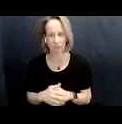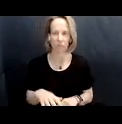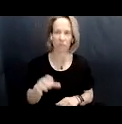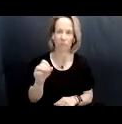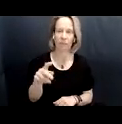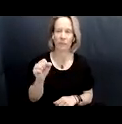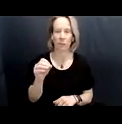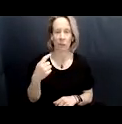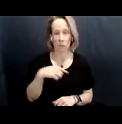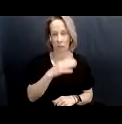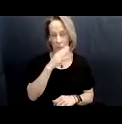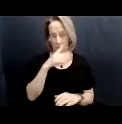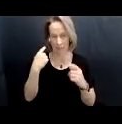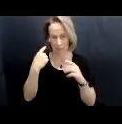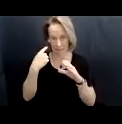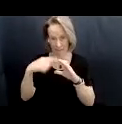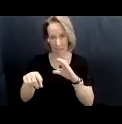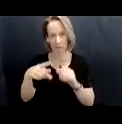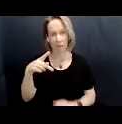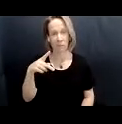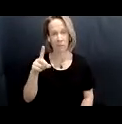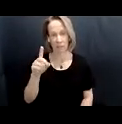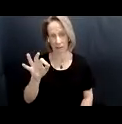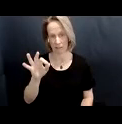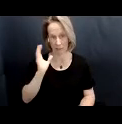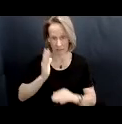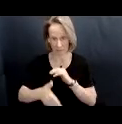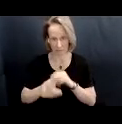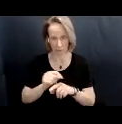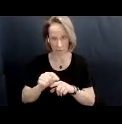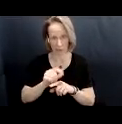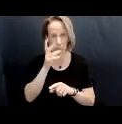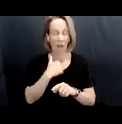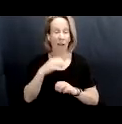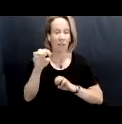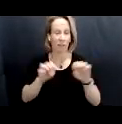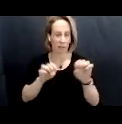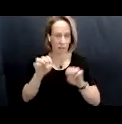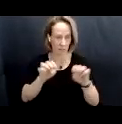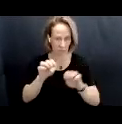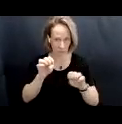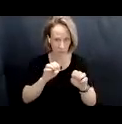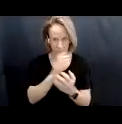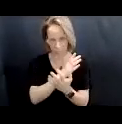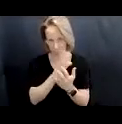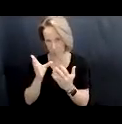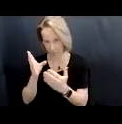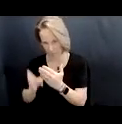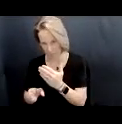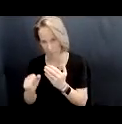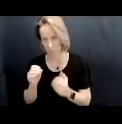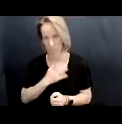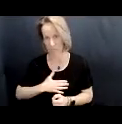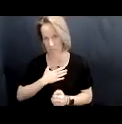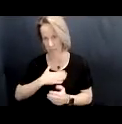PDFs out after we finish today's training. We'll have an evaluation at the end, so please don't forget to fill that out. And then we want to make sure